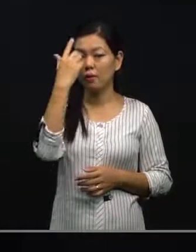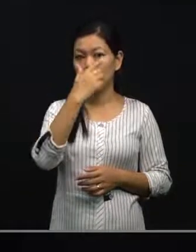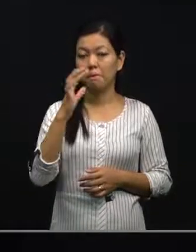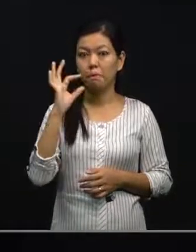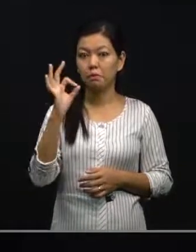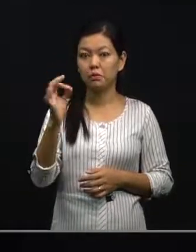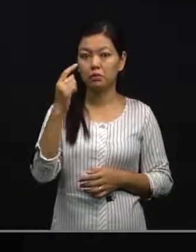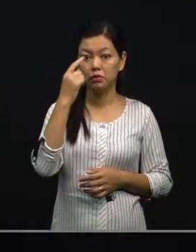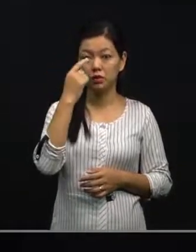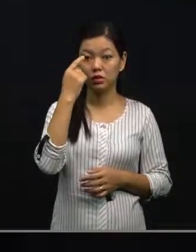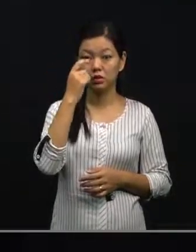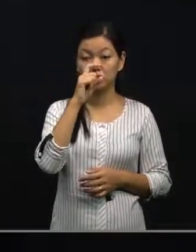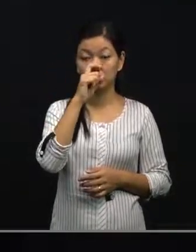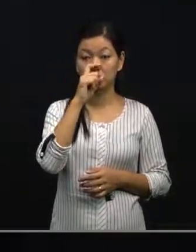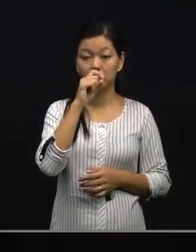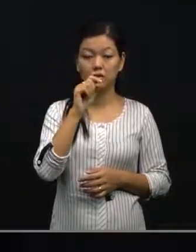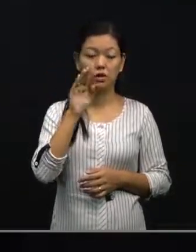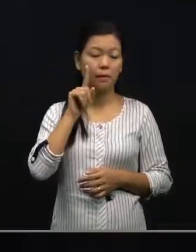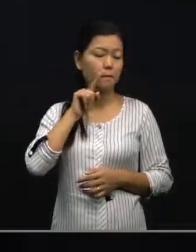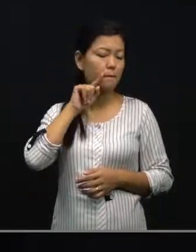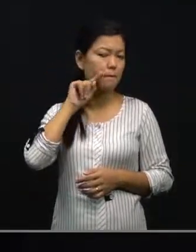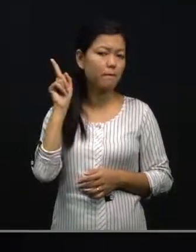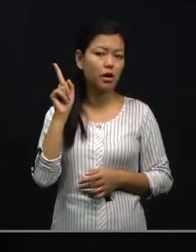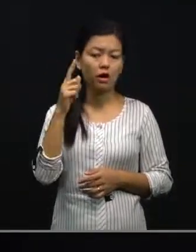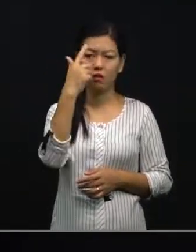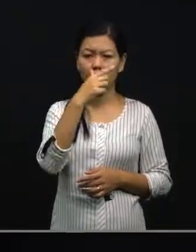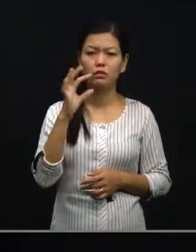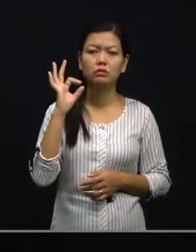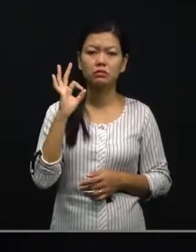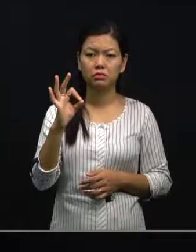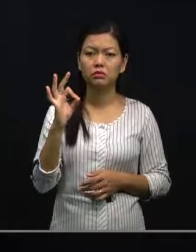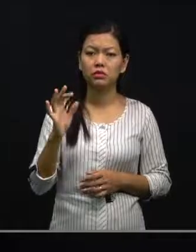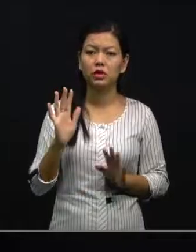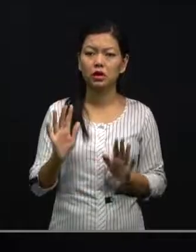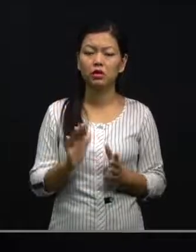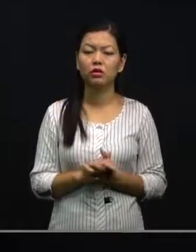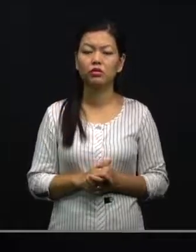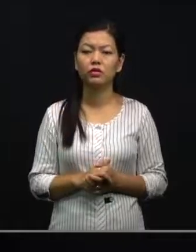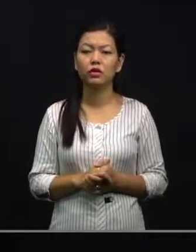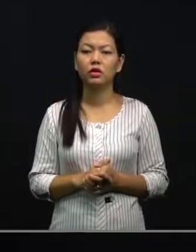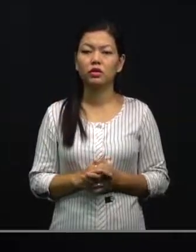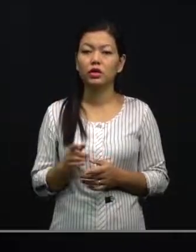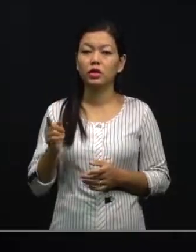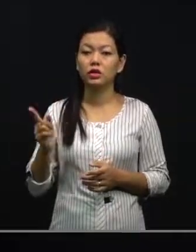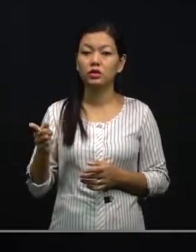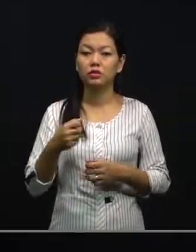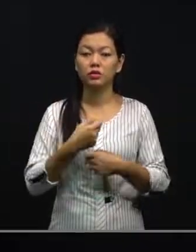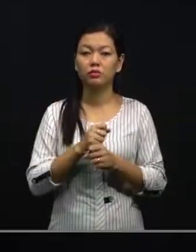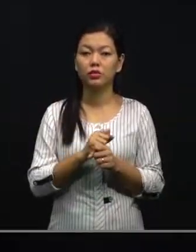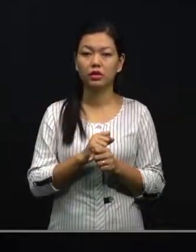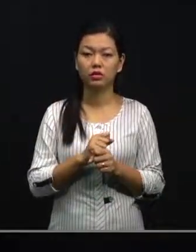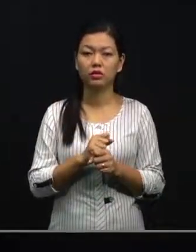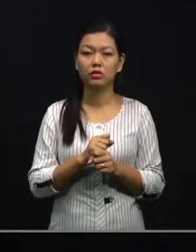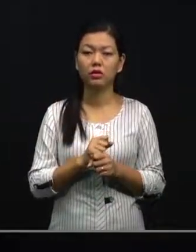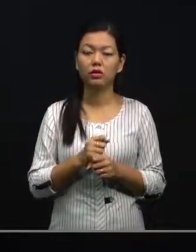beautiful, blue-eyed, fair-skinned lady who has an ardent admirer in the Duke of Cheshire, and you would find